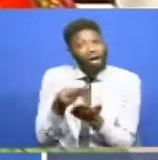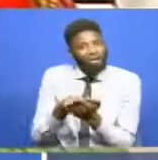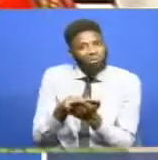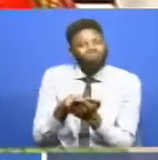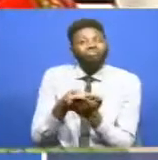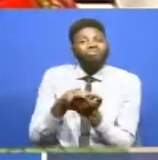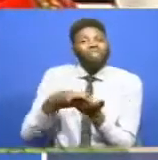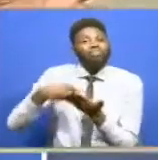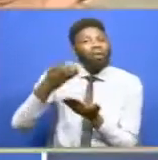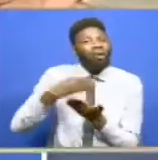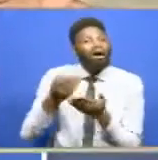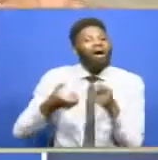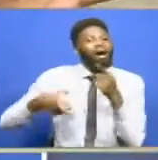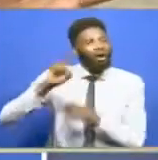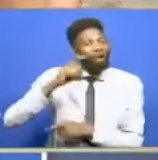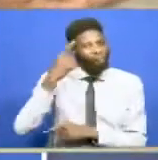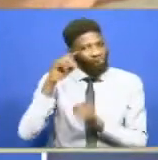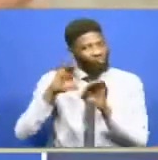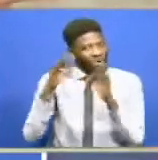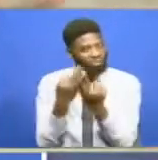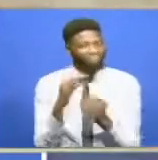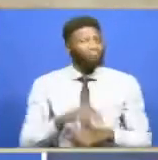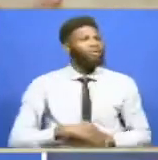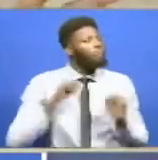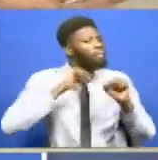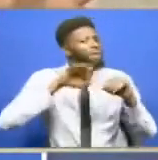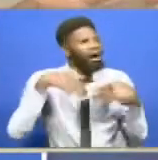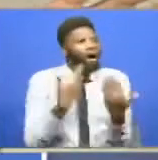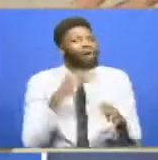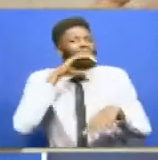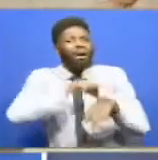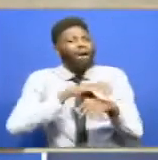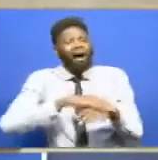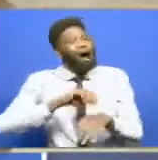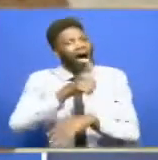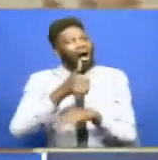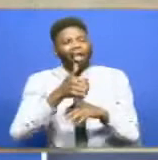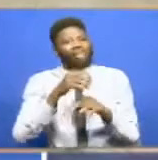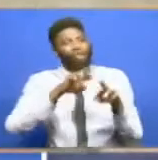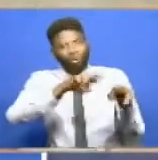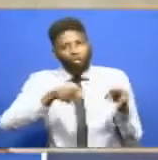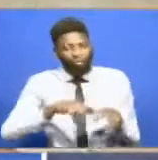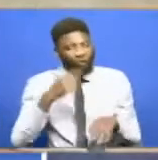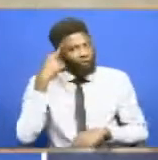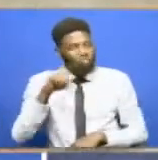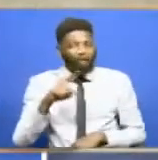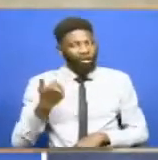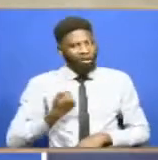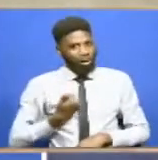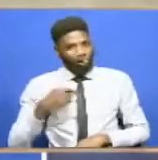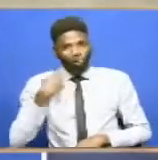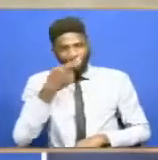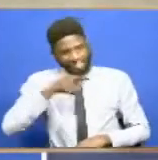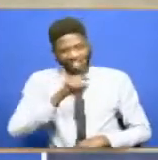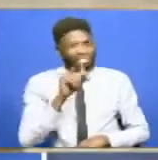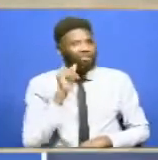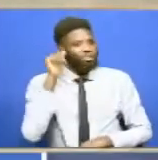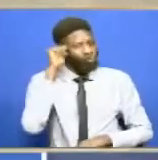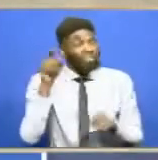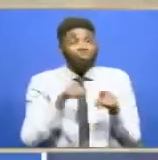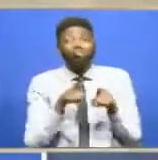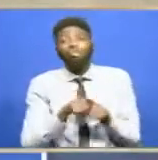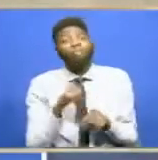Mm-hmm. And how possible is it to get an extra room, as you're talking about, for girls who are already, even boys, mm-hmm. who